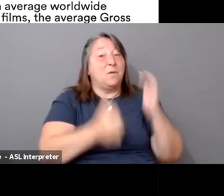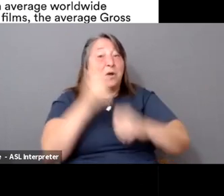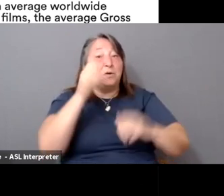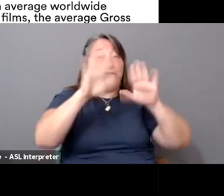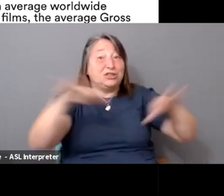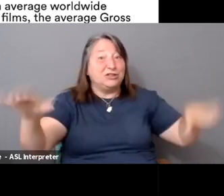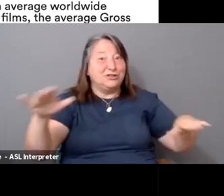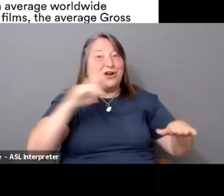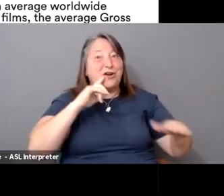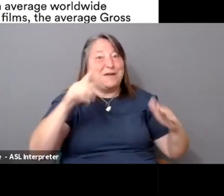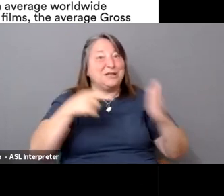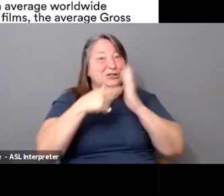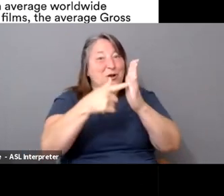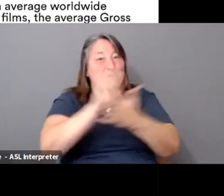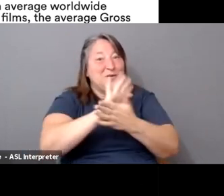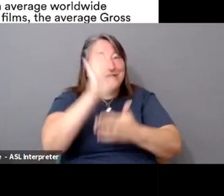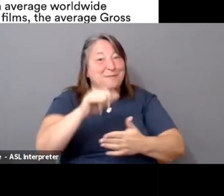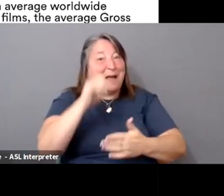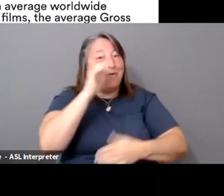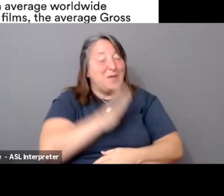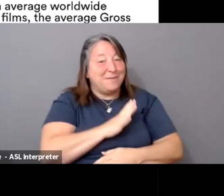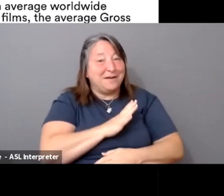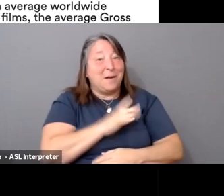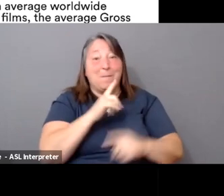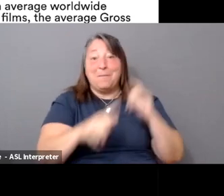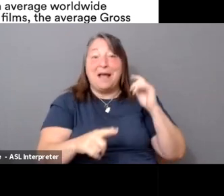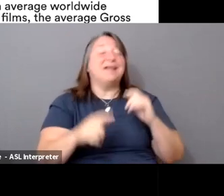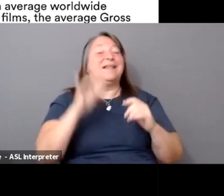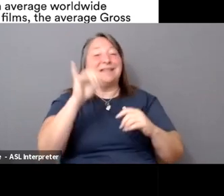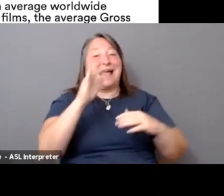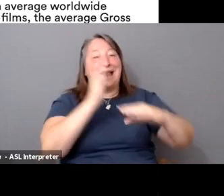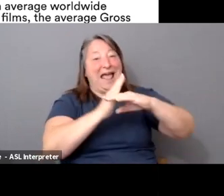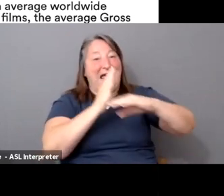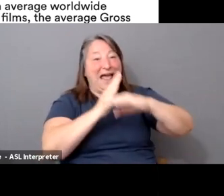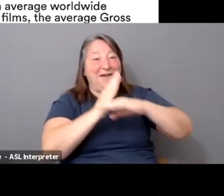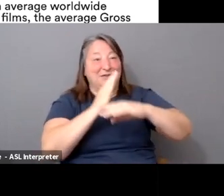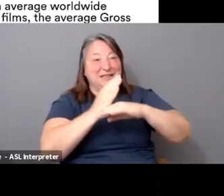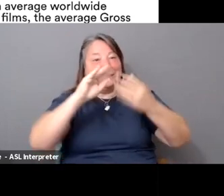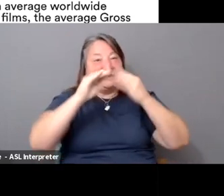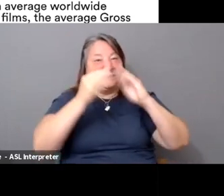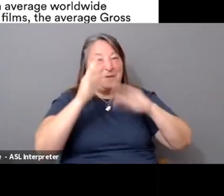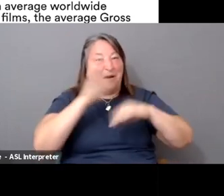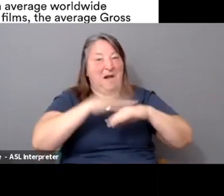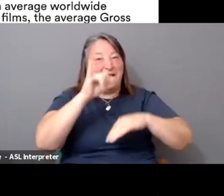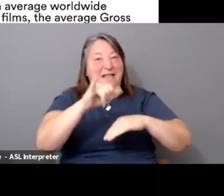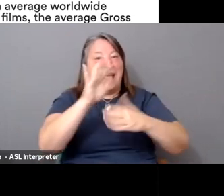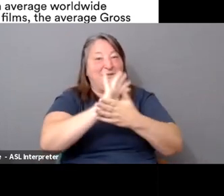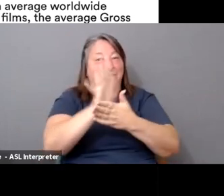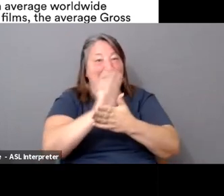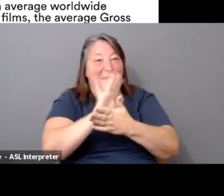fascinating insight was that whilst the average male-dominated film attracted 209 million at the box